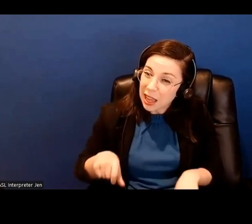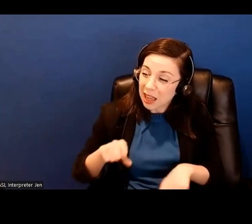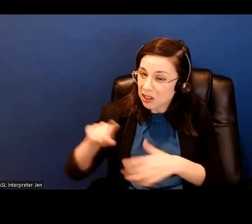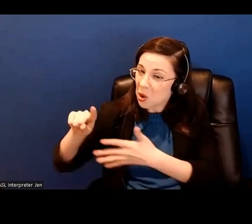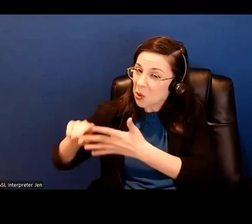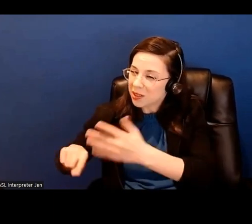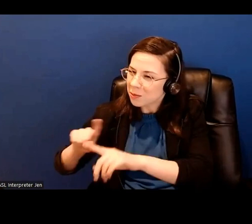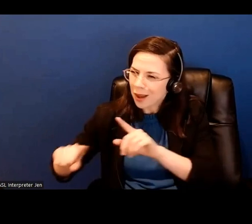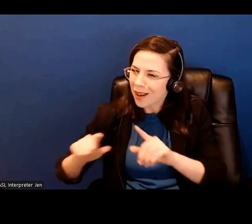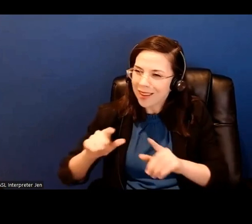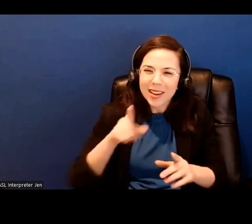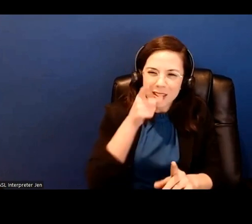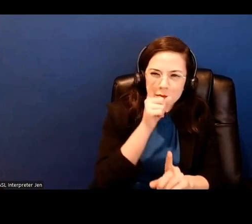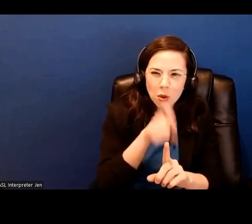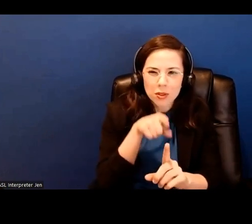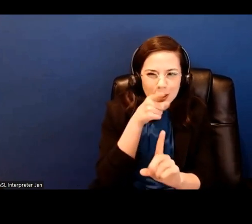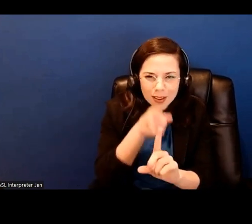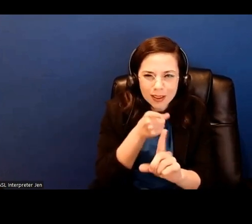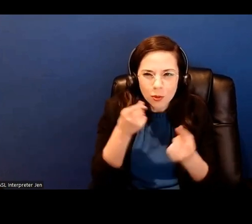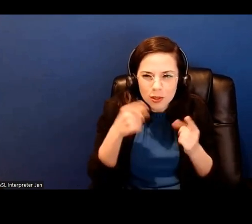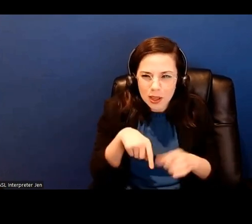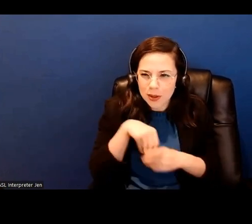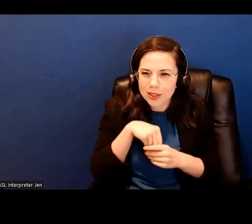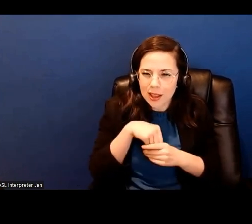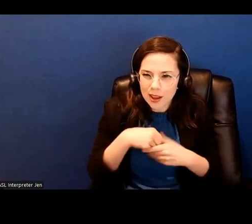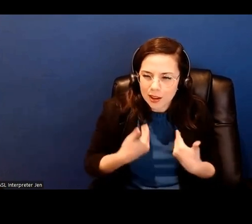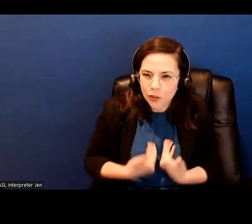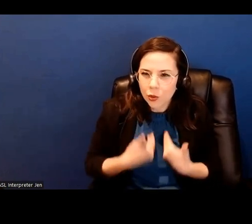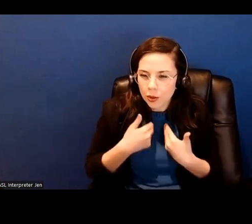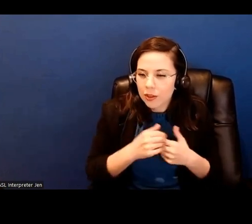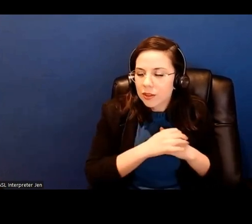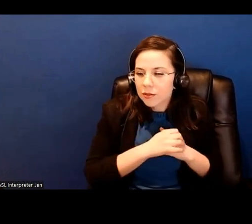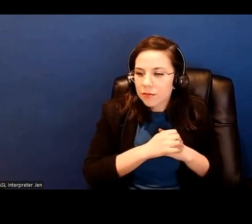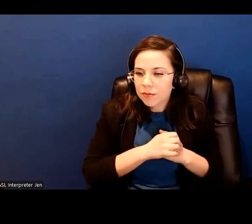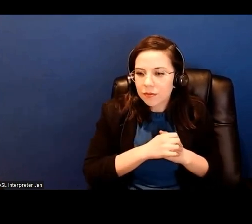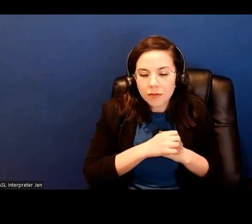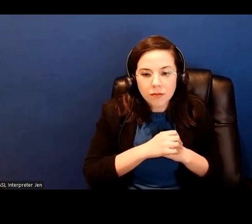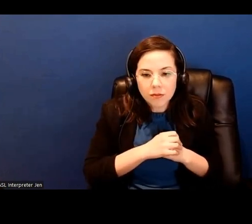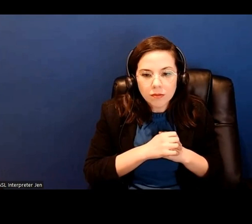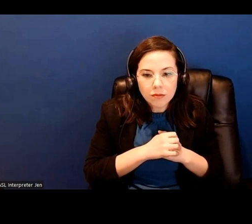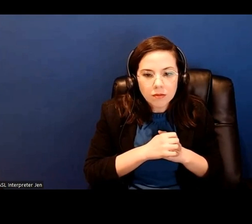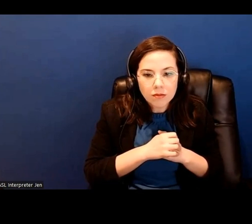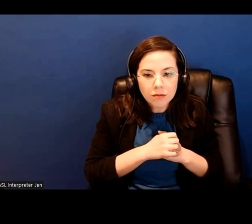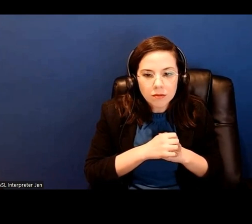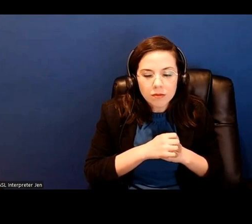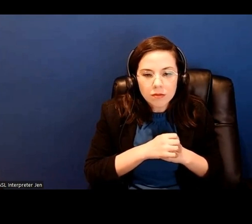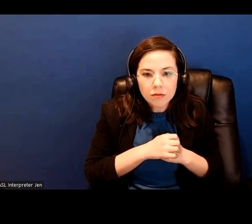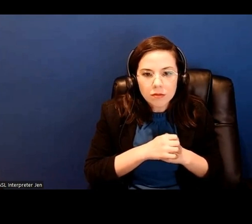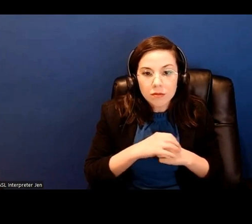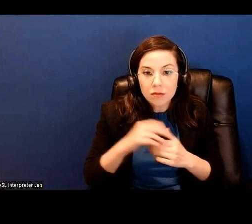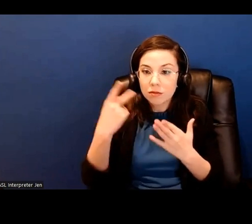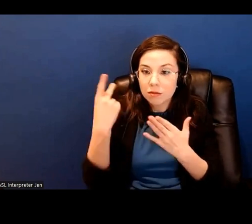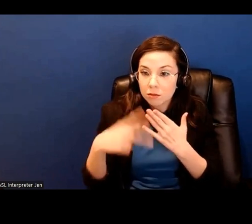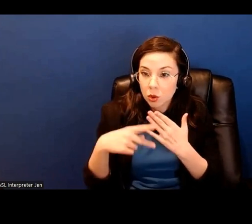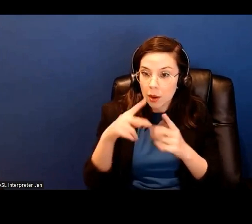are intended to be reasons that are about what's going on inside of you. From the program application, they go into an